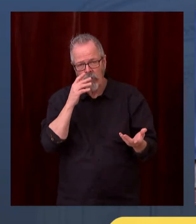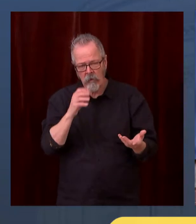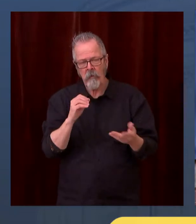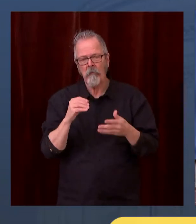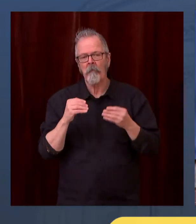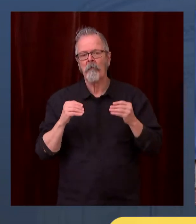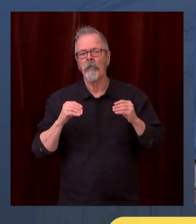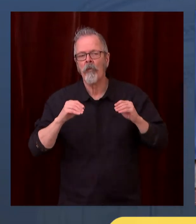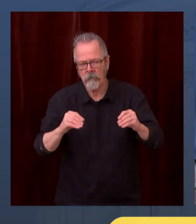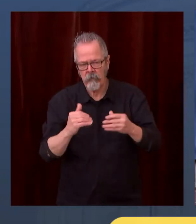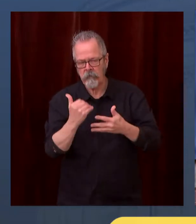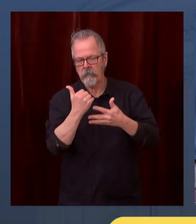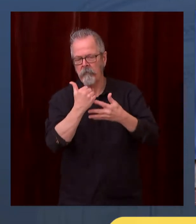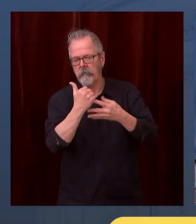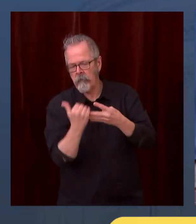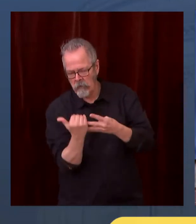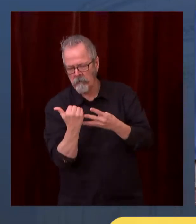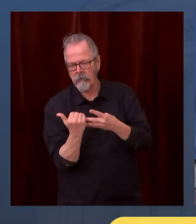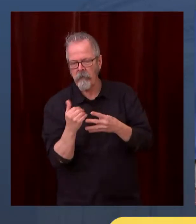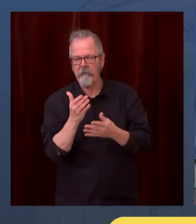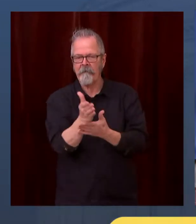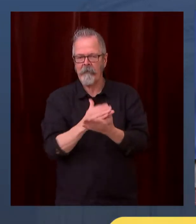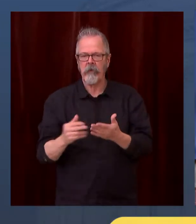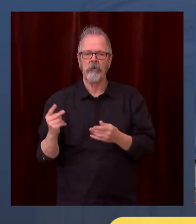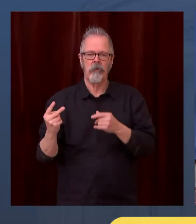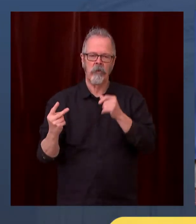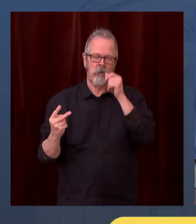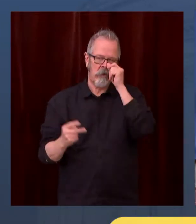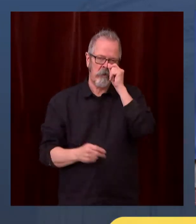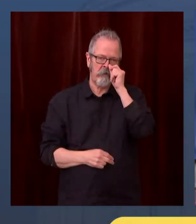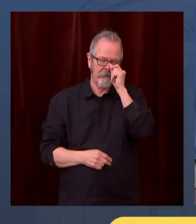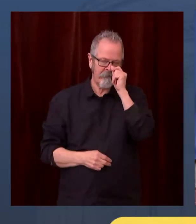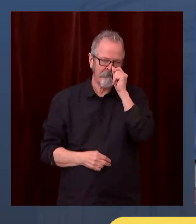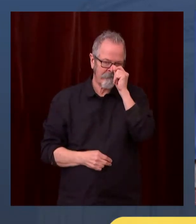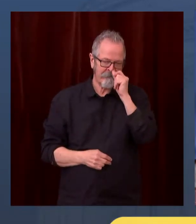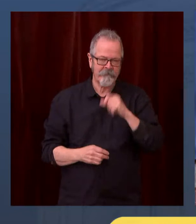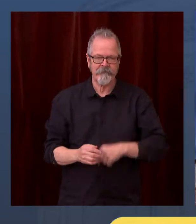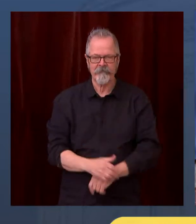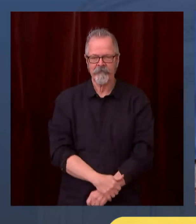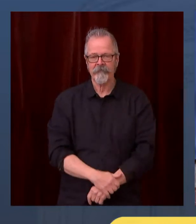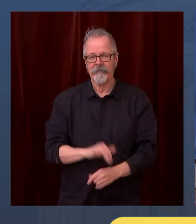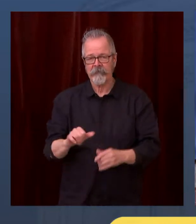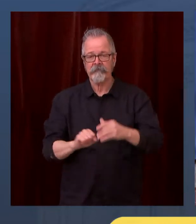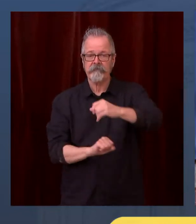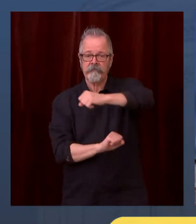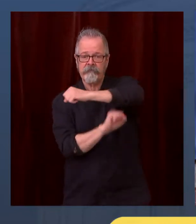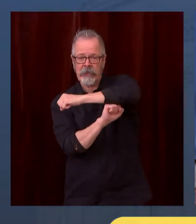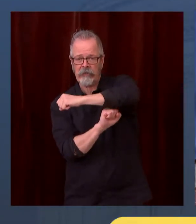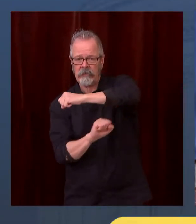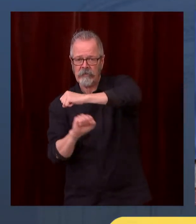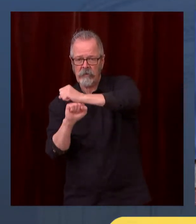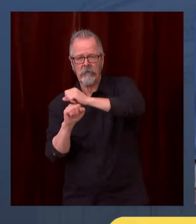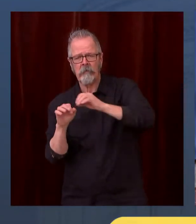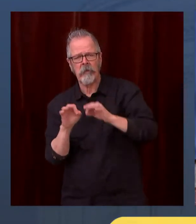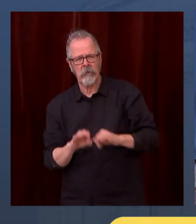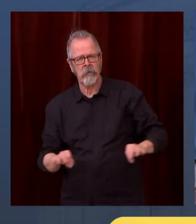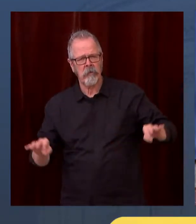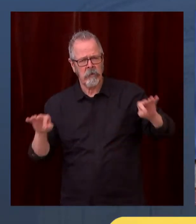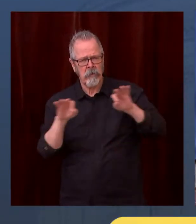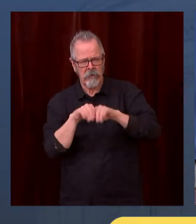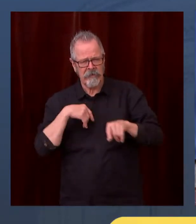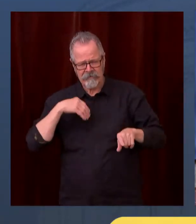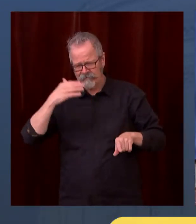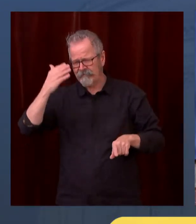happening. Now, the fundamental thing we're doing, if I may, I know this is very, very difficult for people, particularly businesses that have